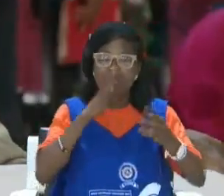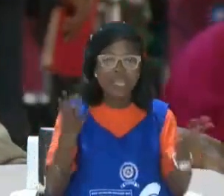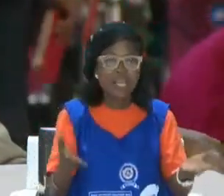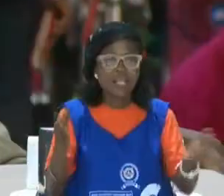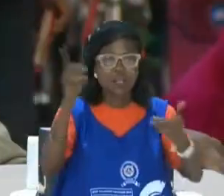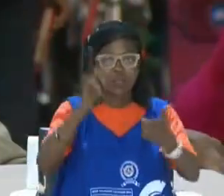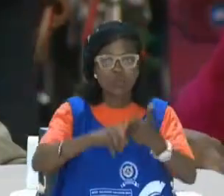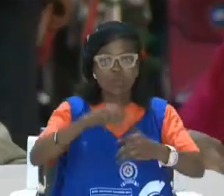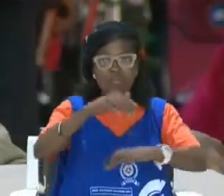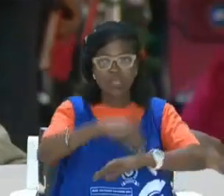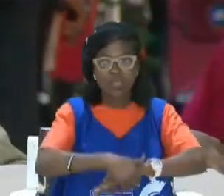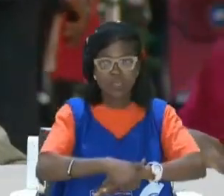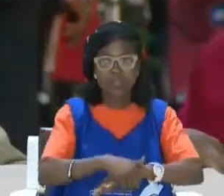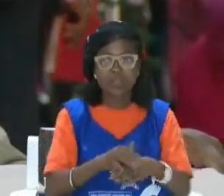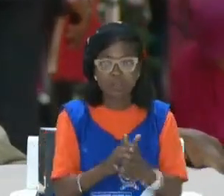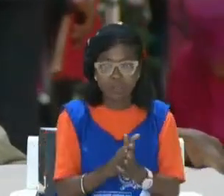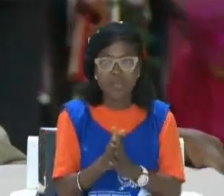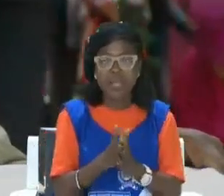And then keep on